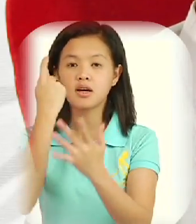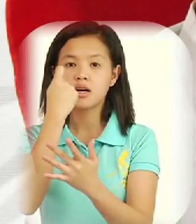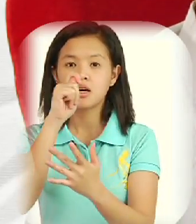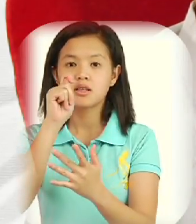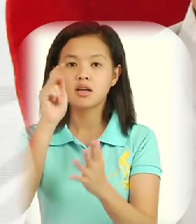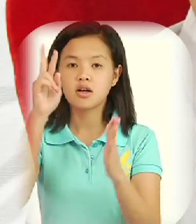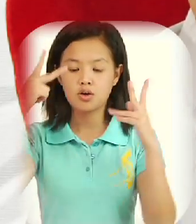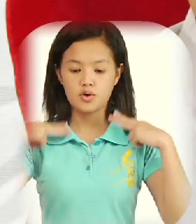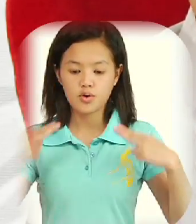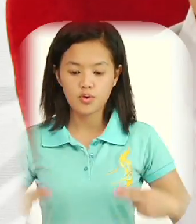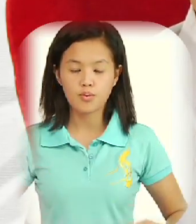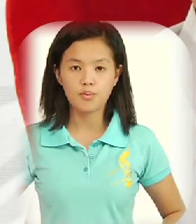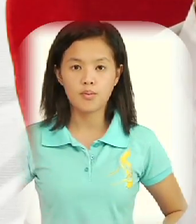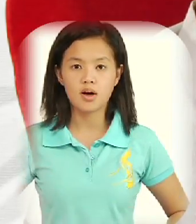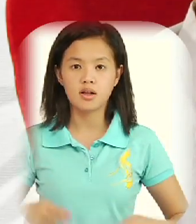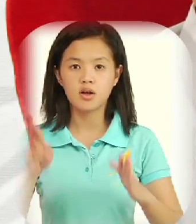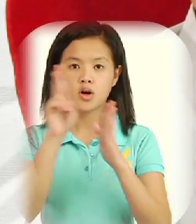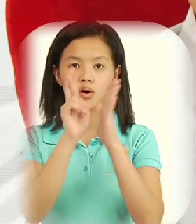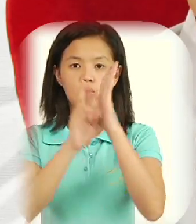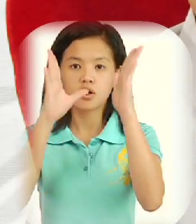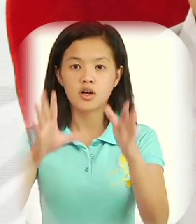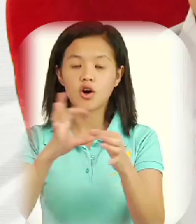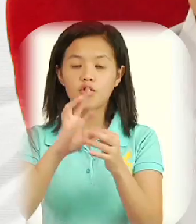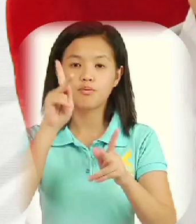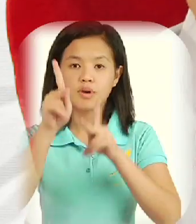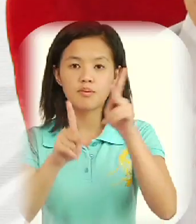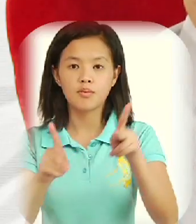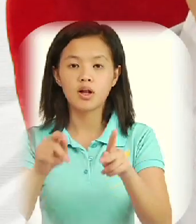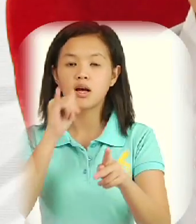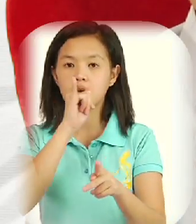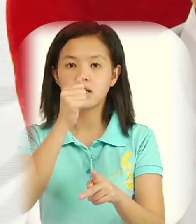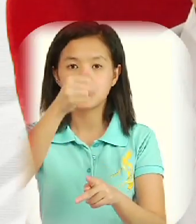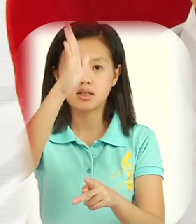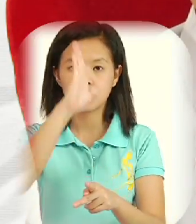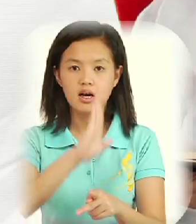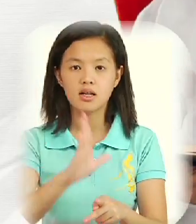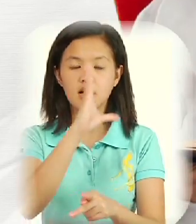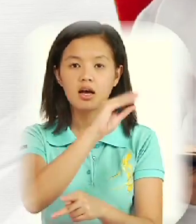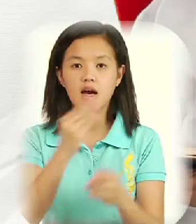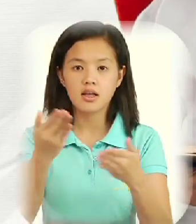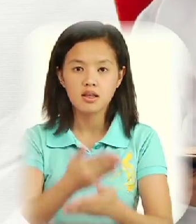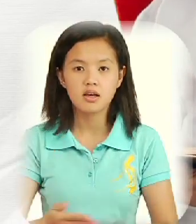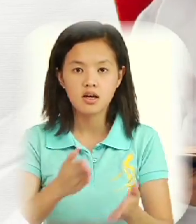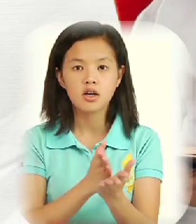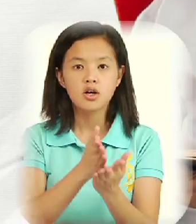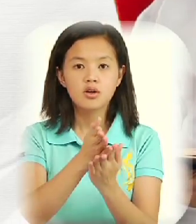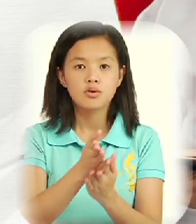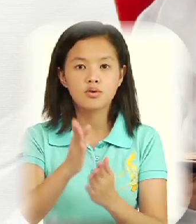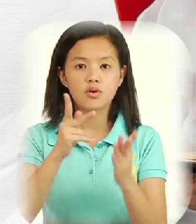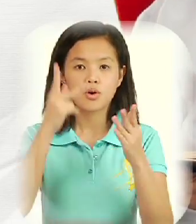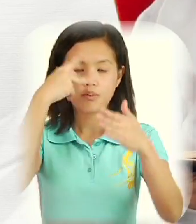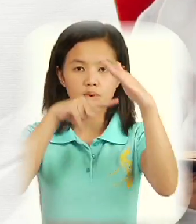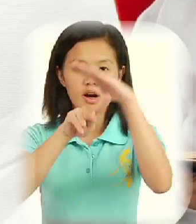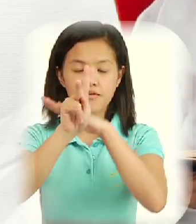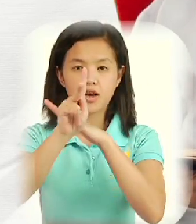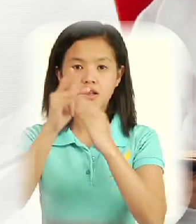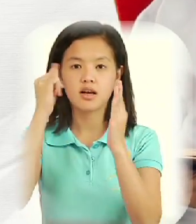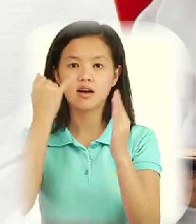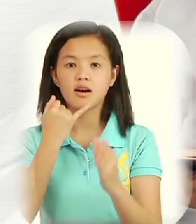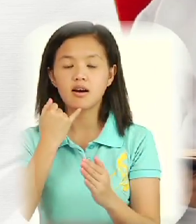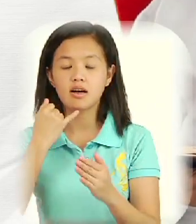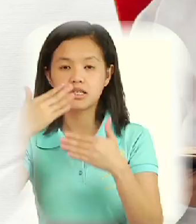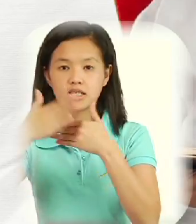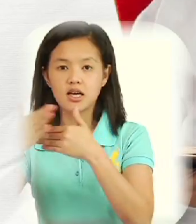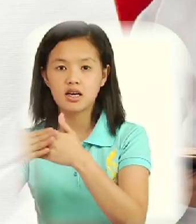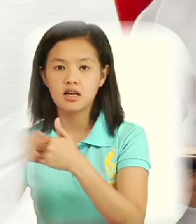the human rulers of His people is God. And here, through the prophet Isaiah,